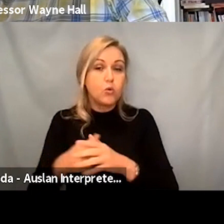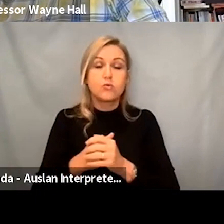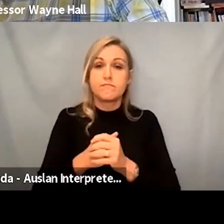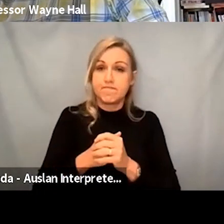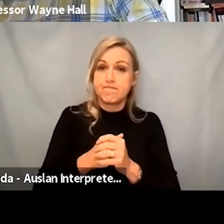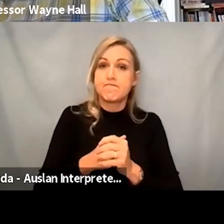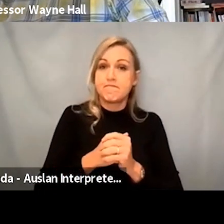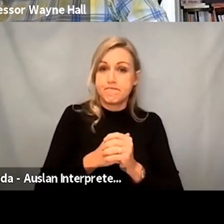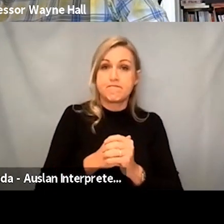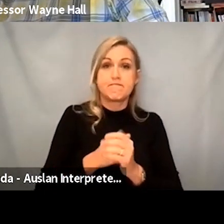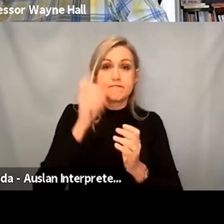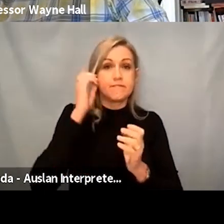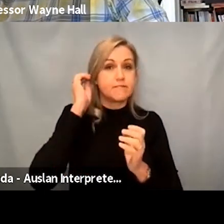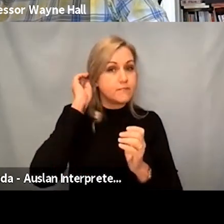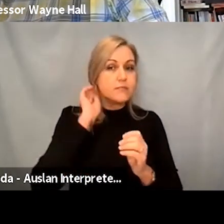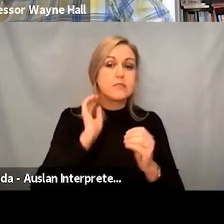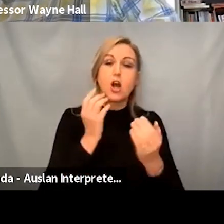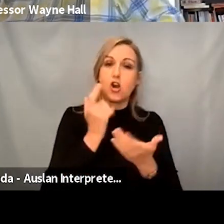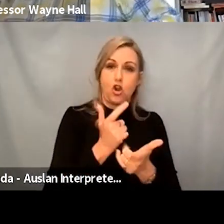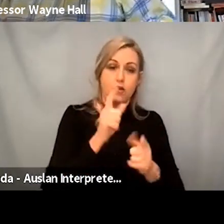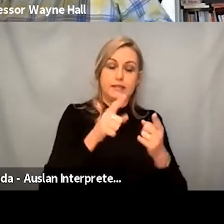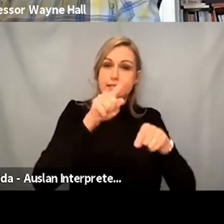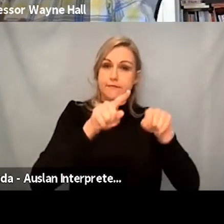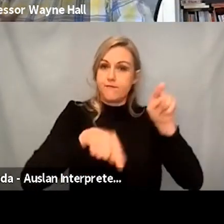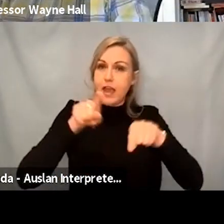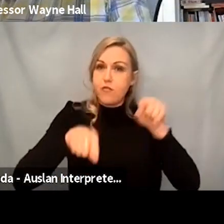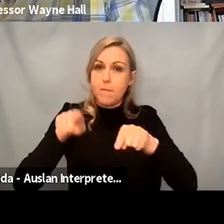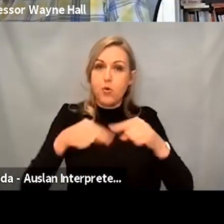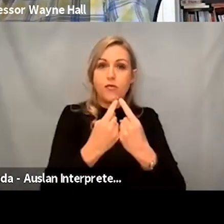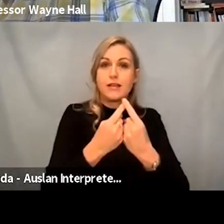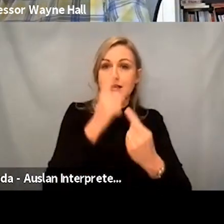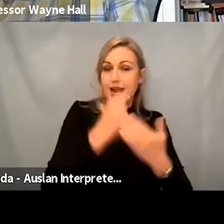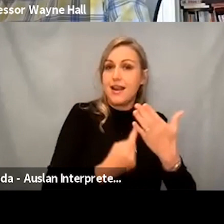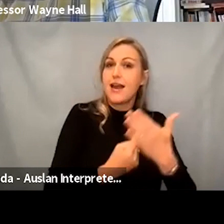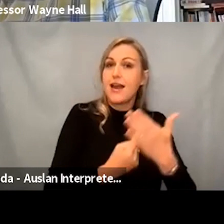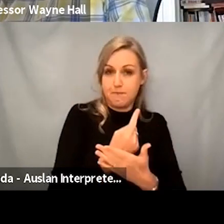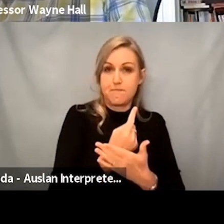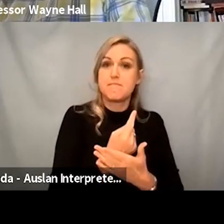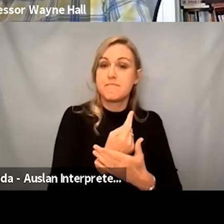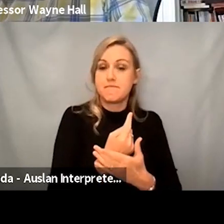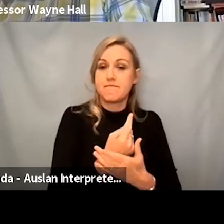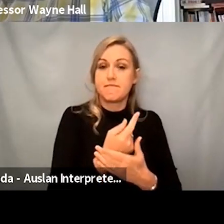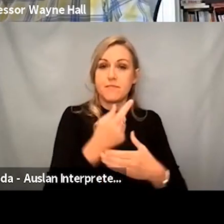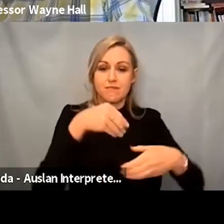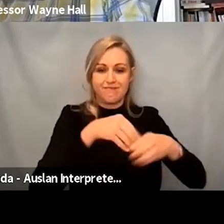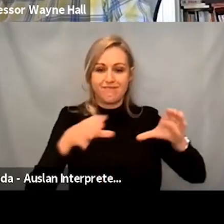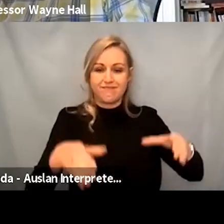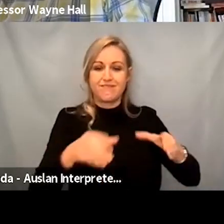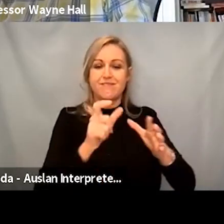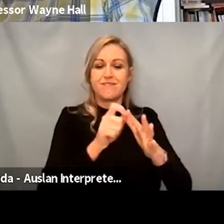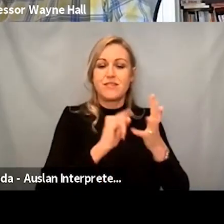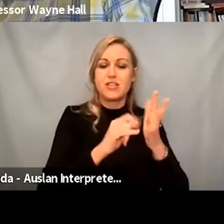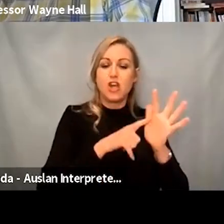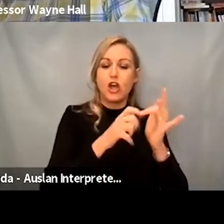There's a lot of kind of variables that could be varied within the package that is psychedelic psychotherapy. So,